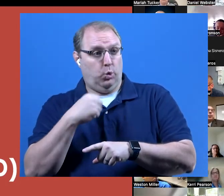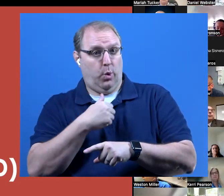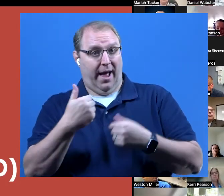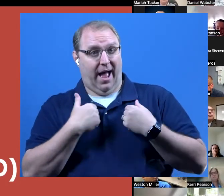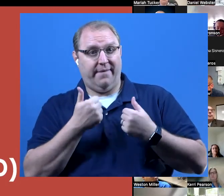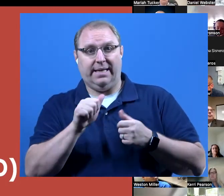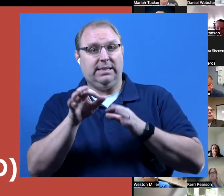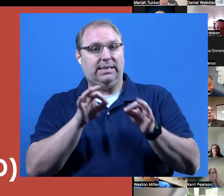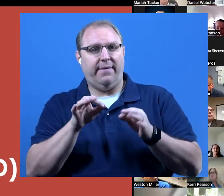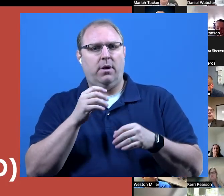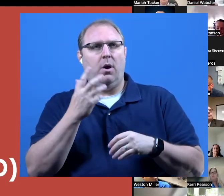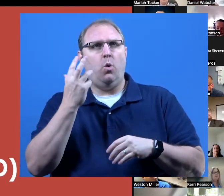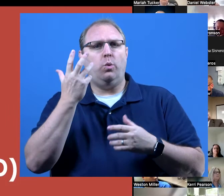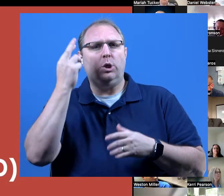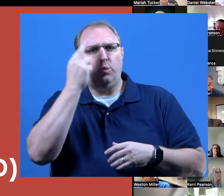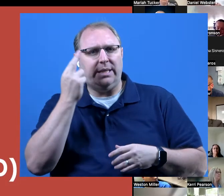know?